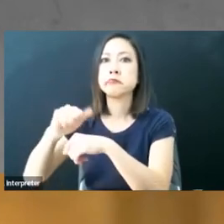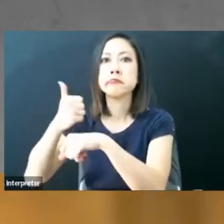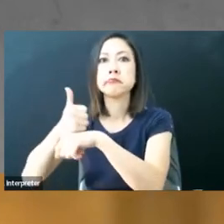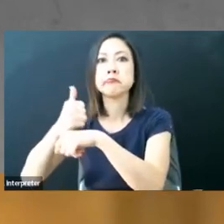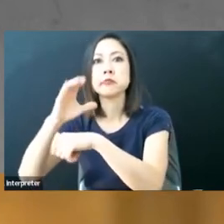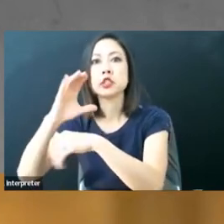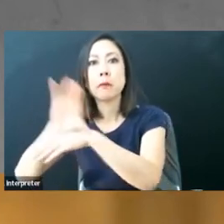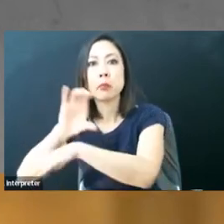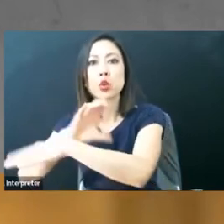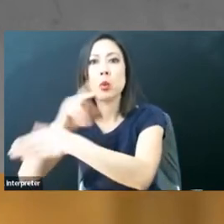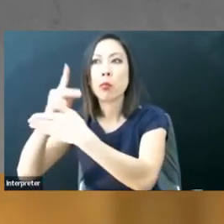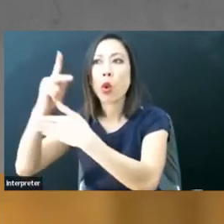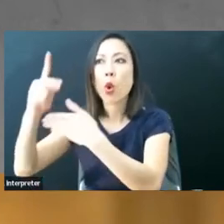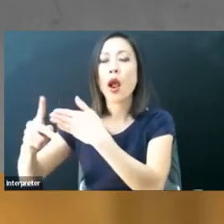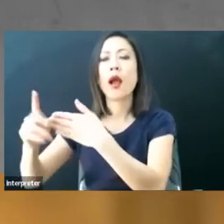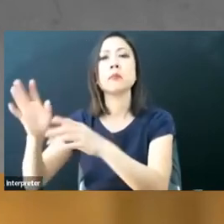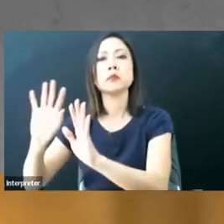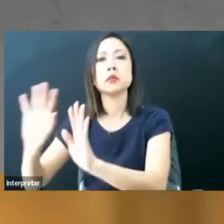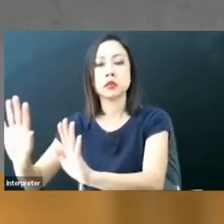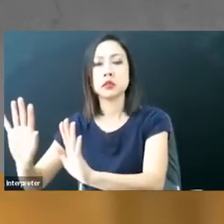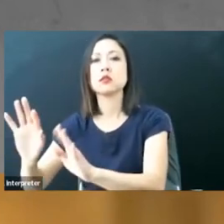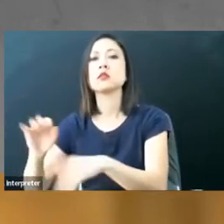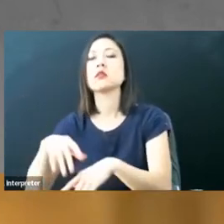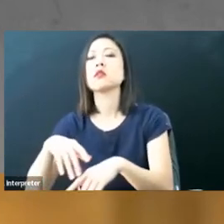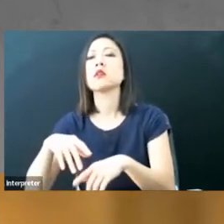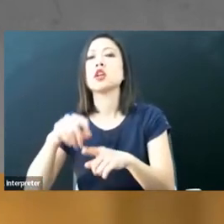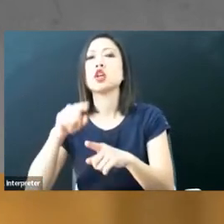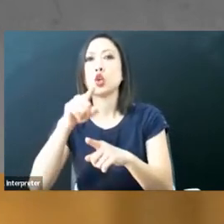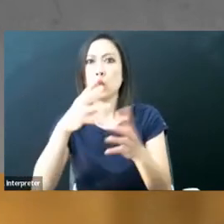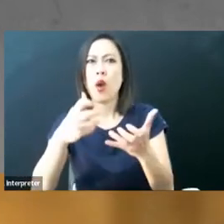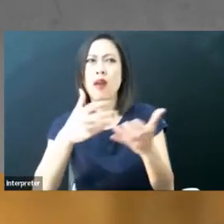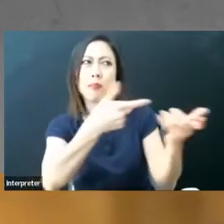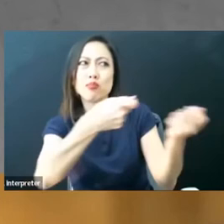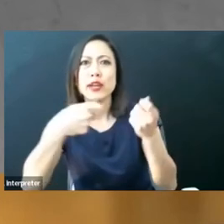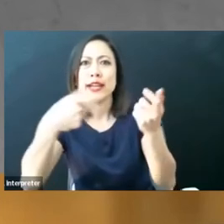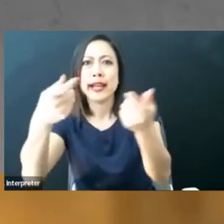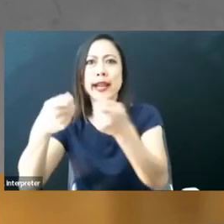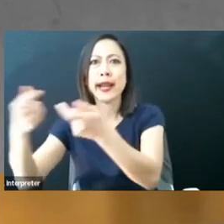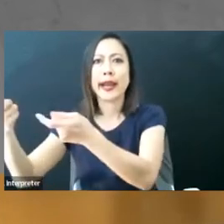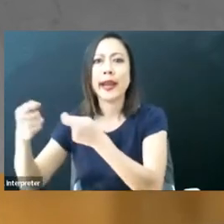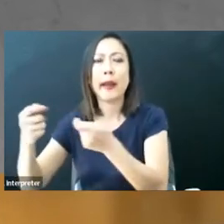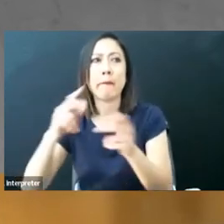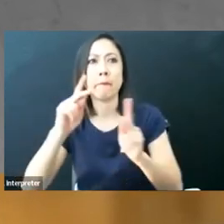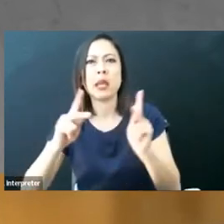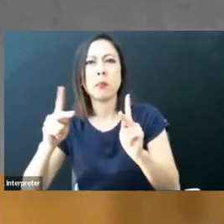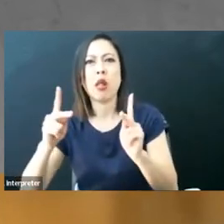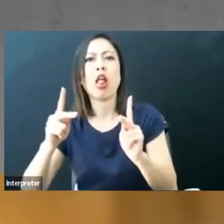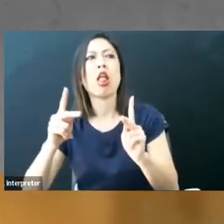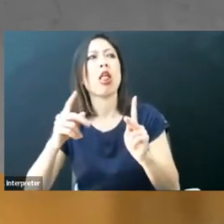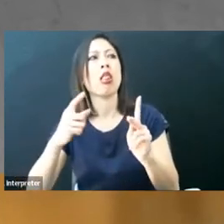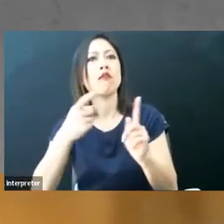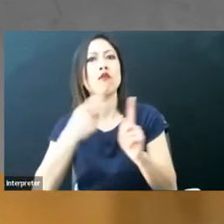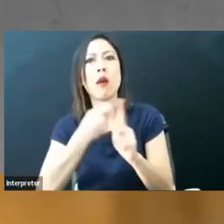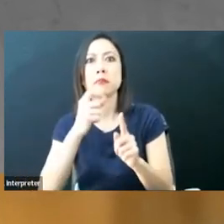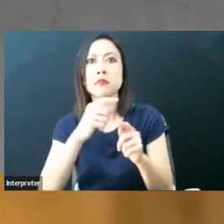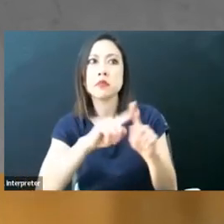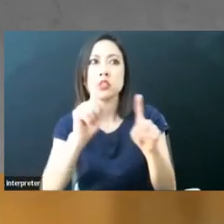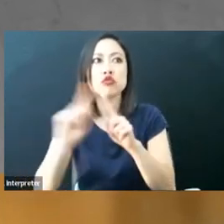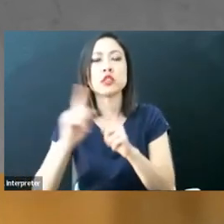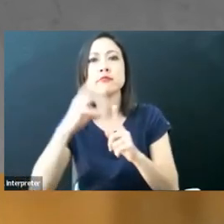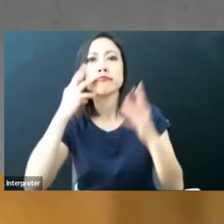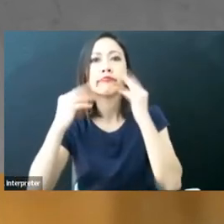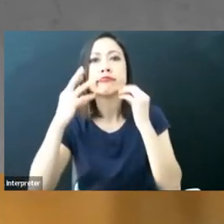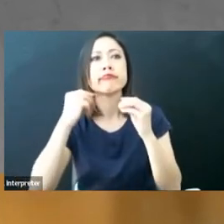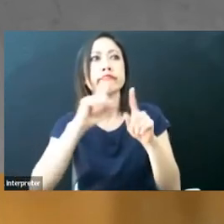said, your questions isn't working all that well, you want to bring in multiple disciplines. So human-centered AI is about bringing